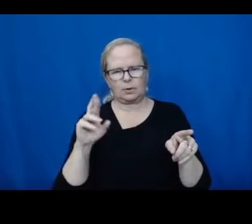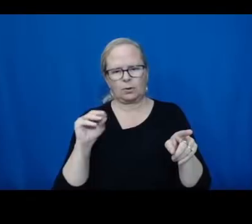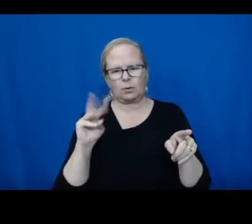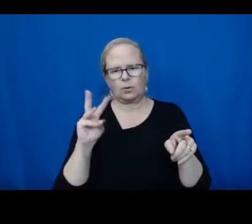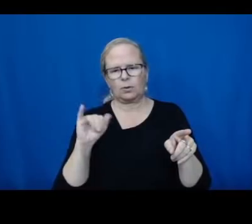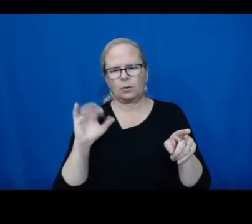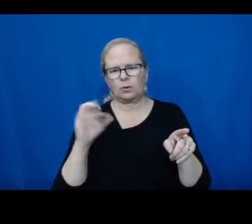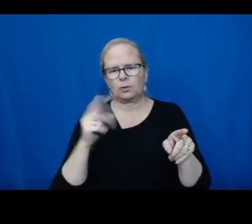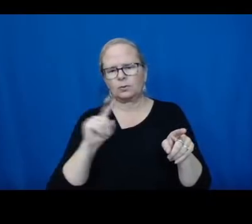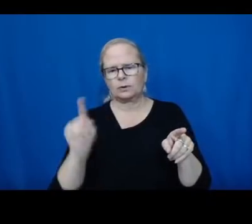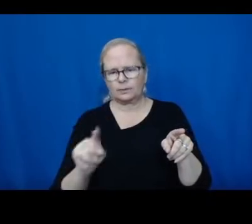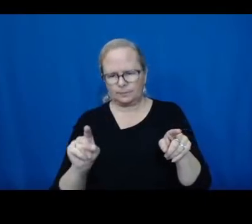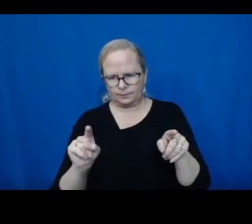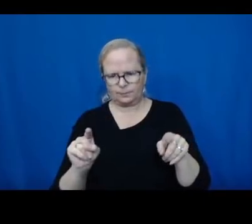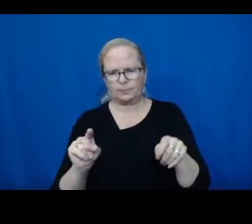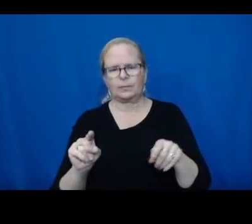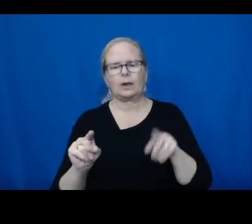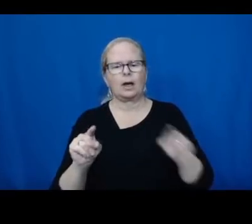What